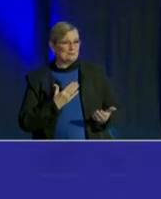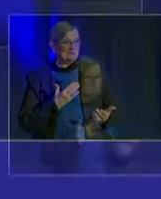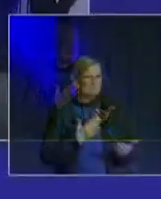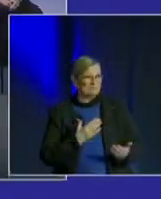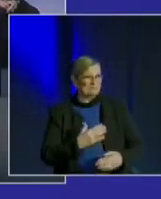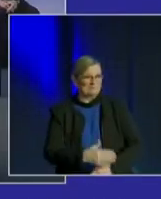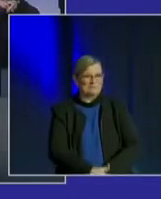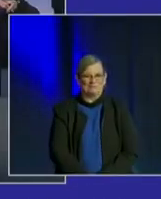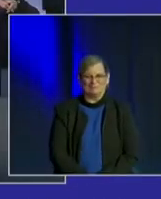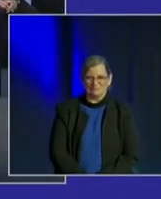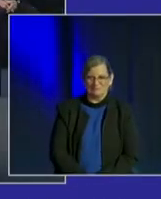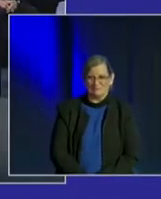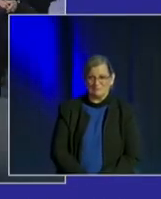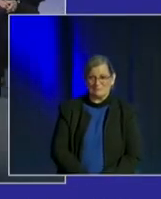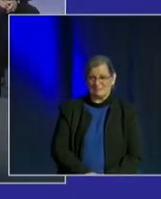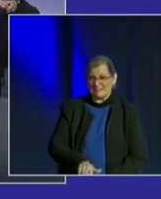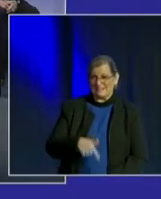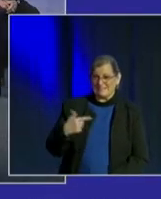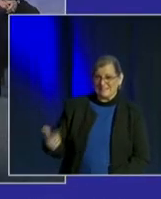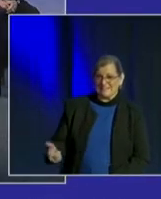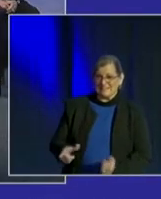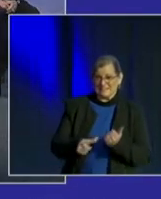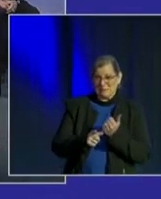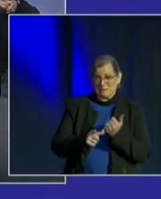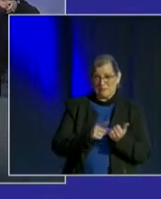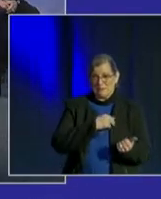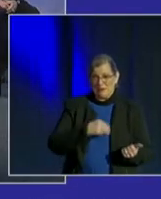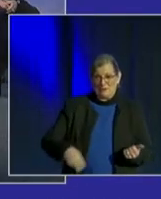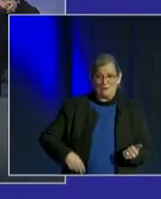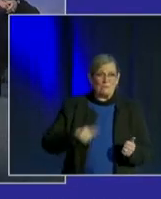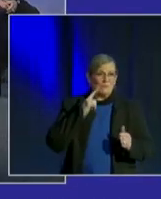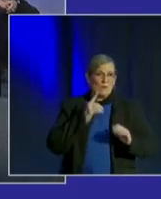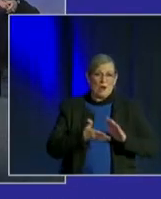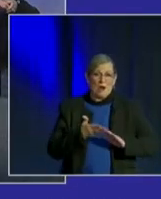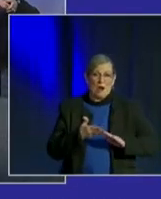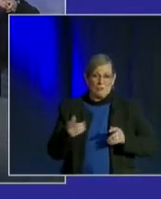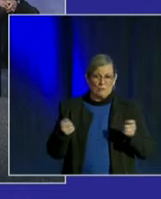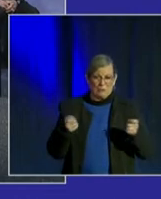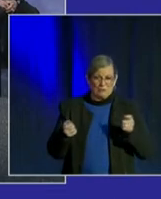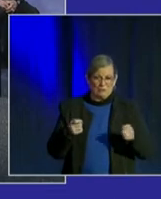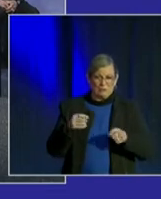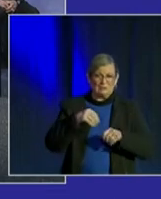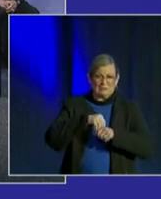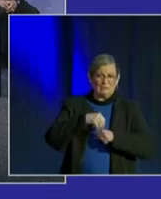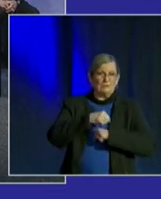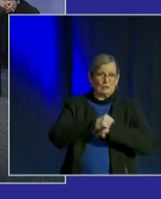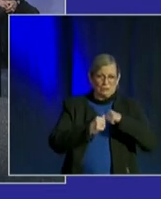Up next, Deputy Mayor for Operations and Infrastructure, Lucinda Babers.